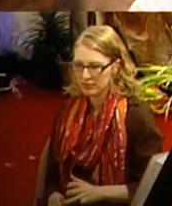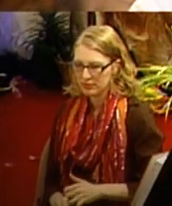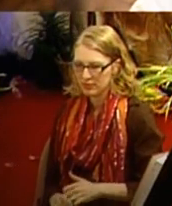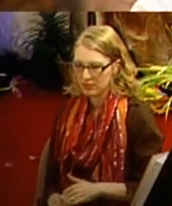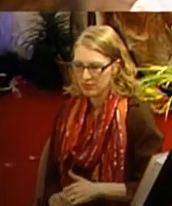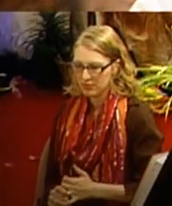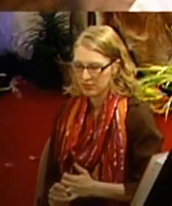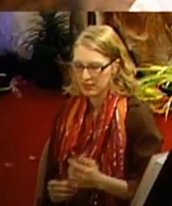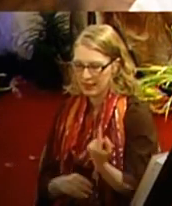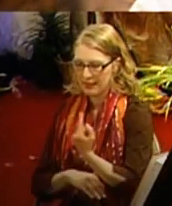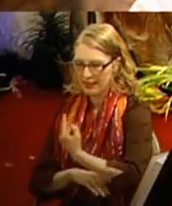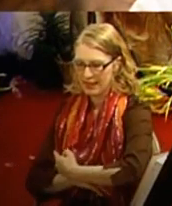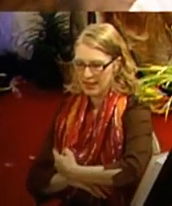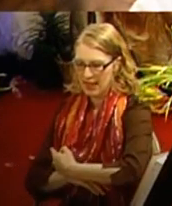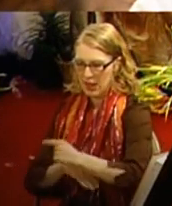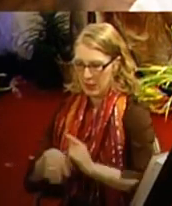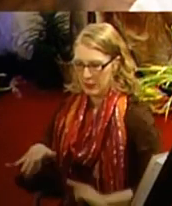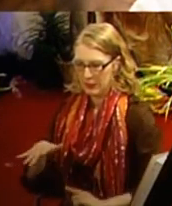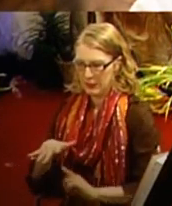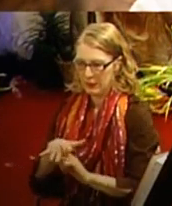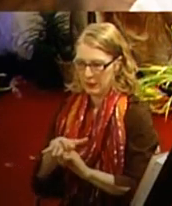The day came.